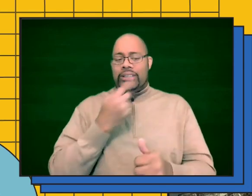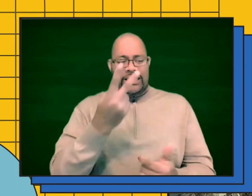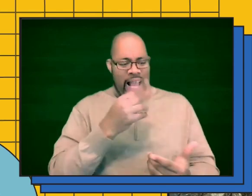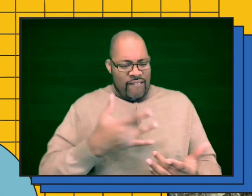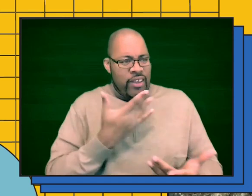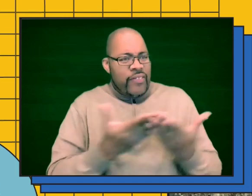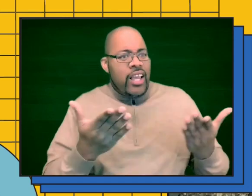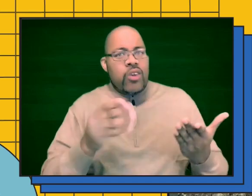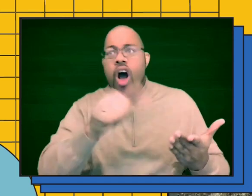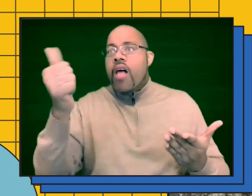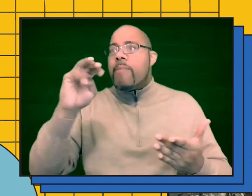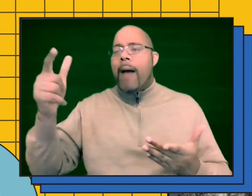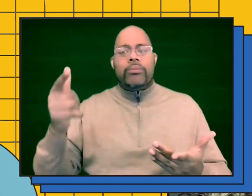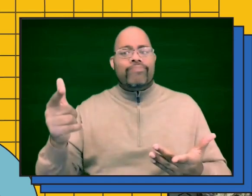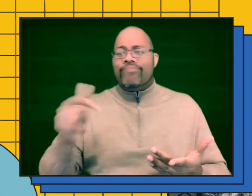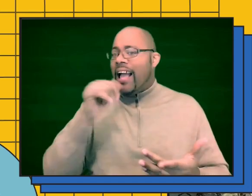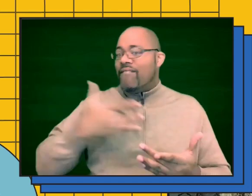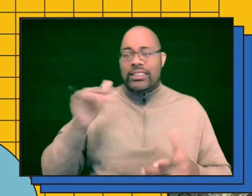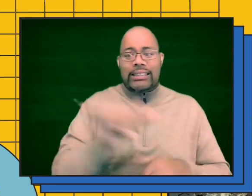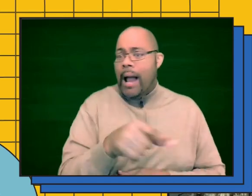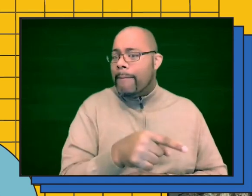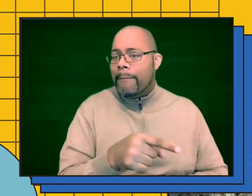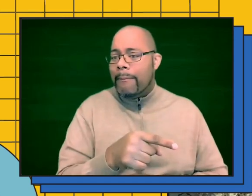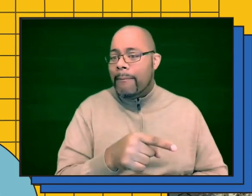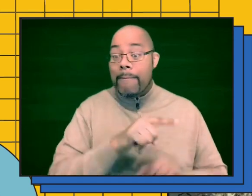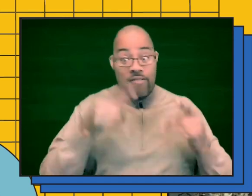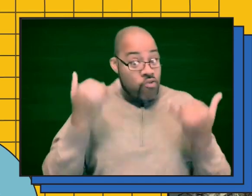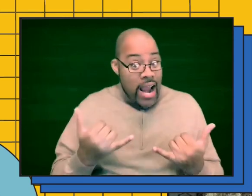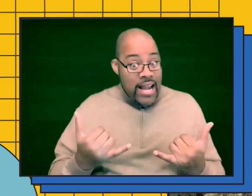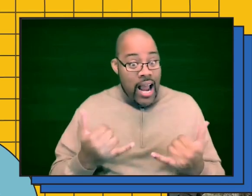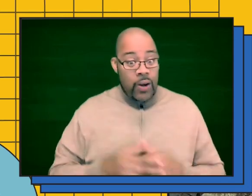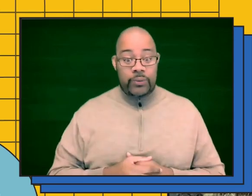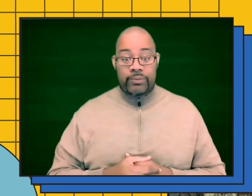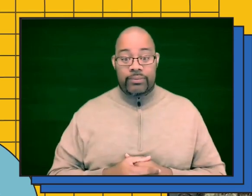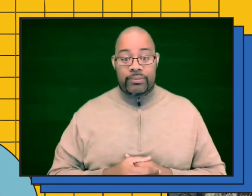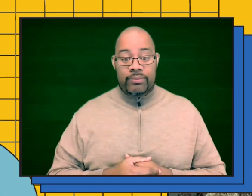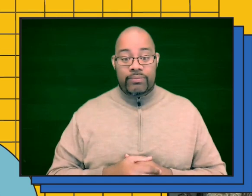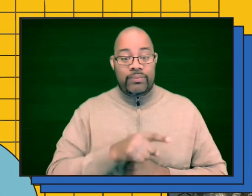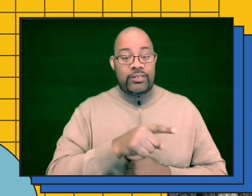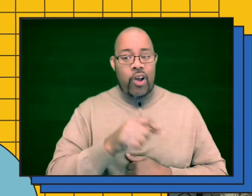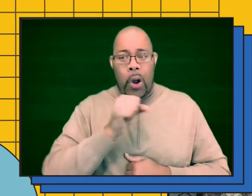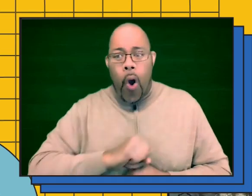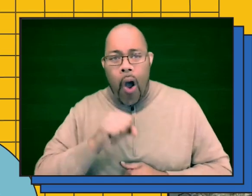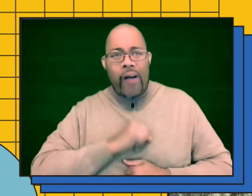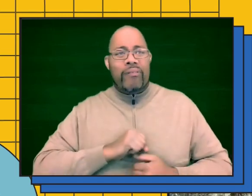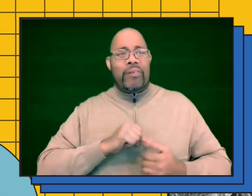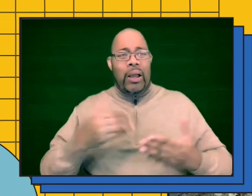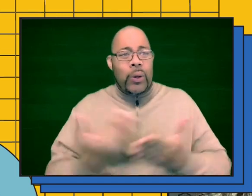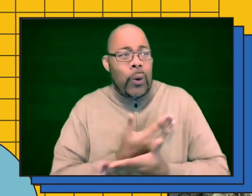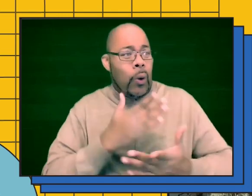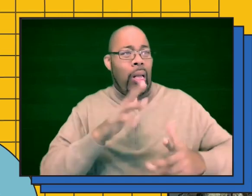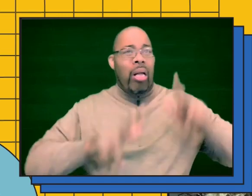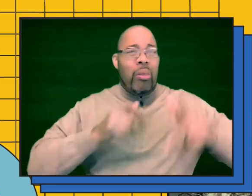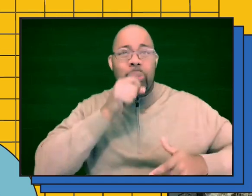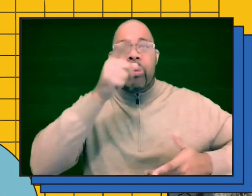She will see and feel things no other mammal has felt. But right now, she's coughing